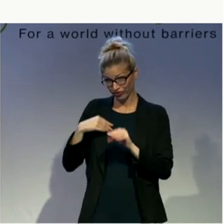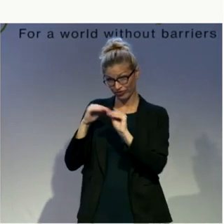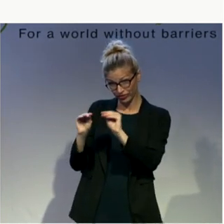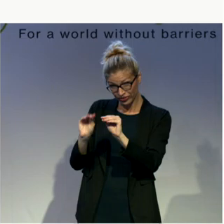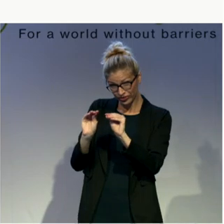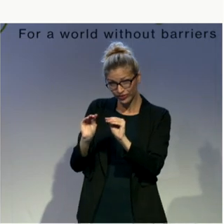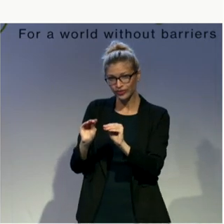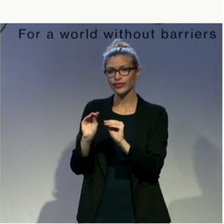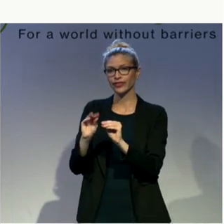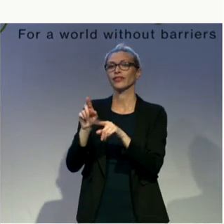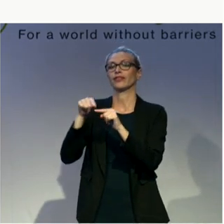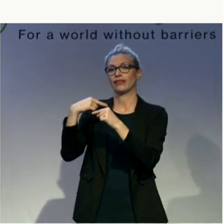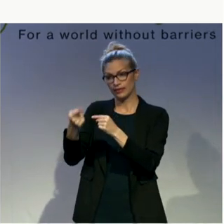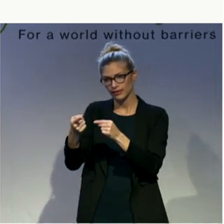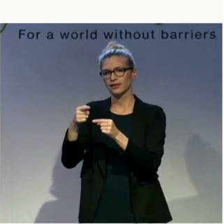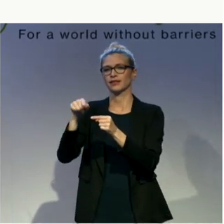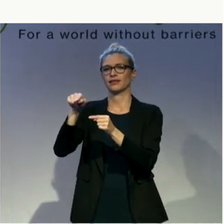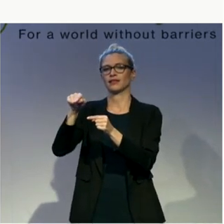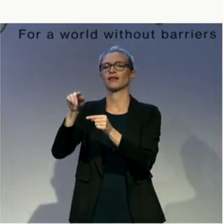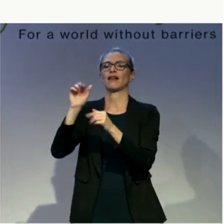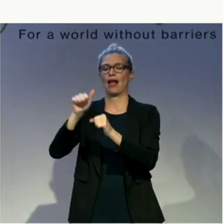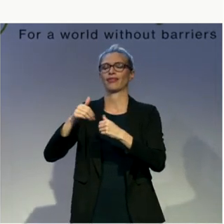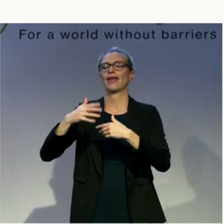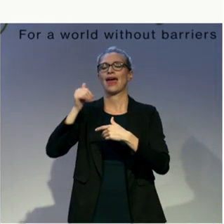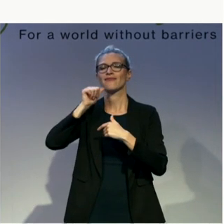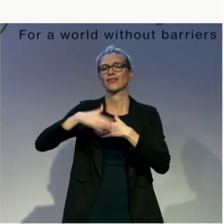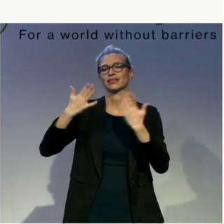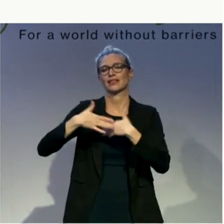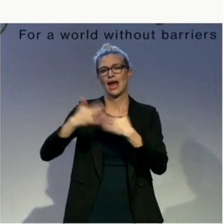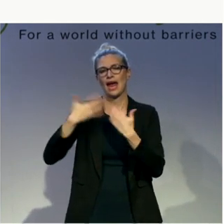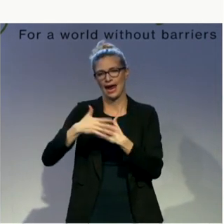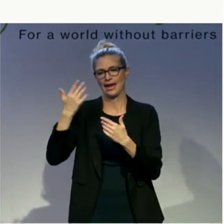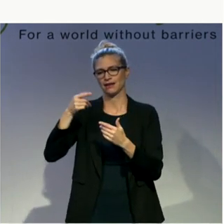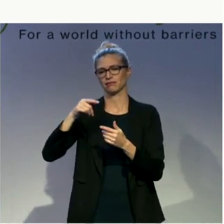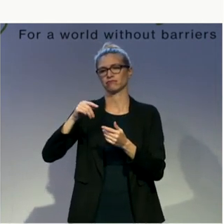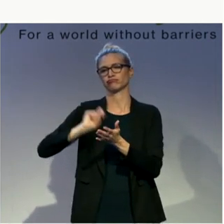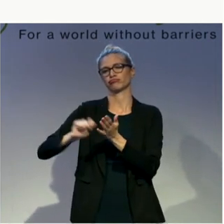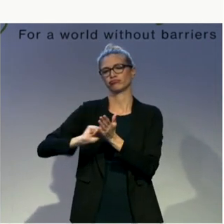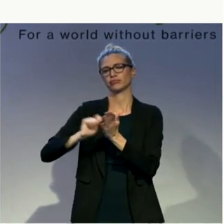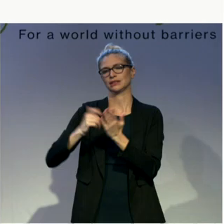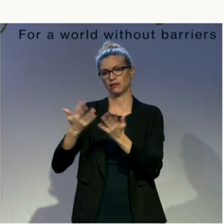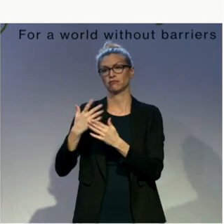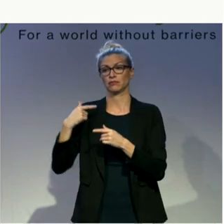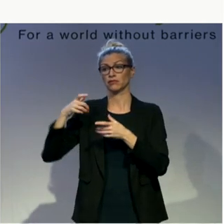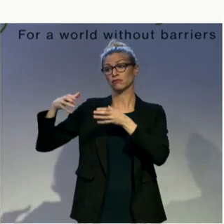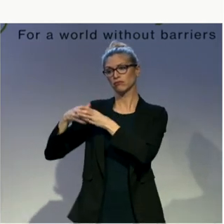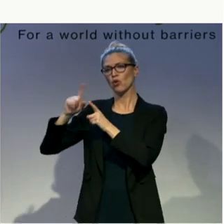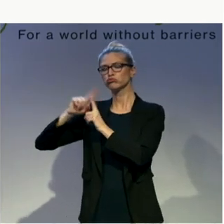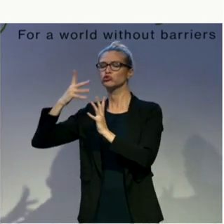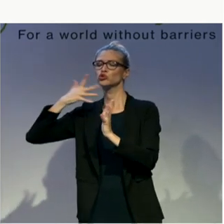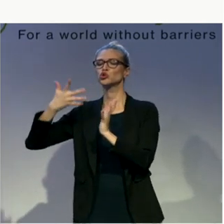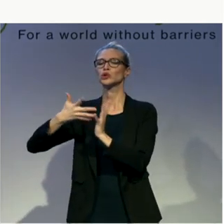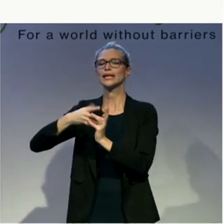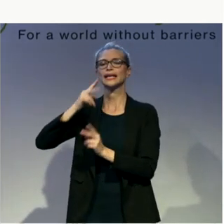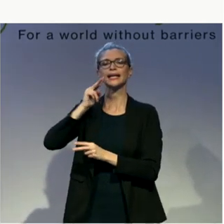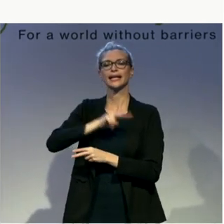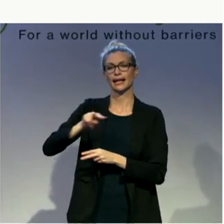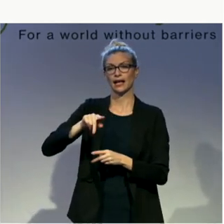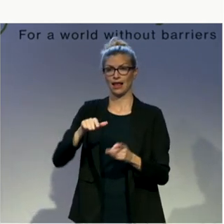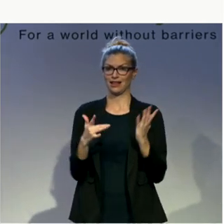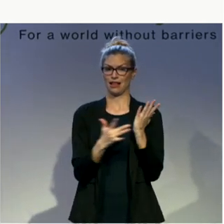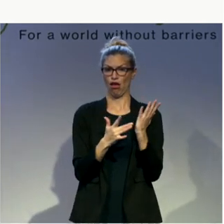news service by themselves. And Capito does only the proof group work. And Capito provides the technology of the